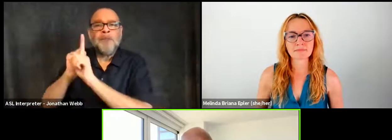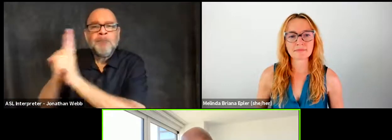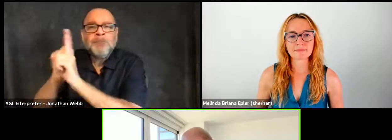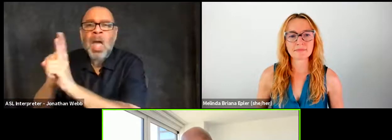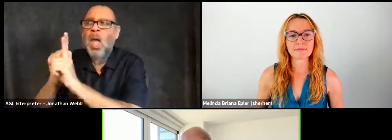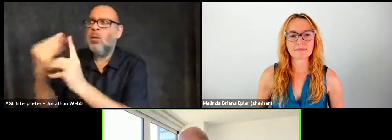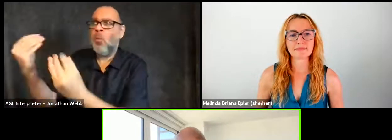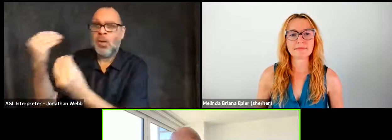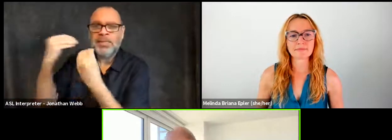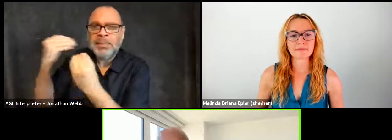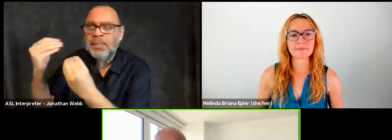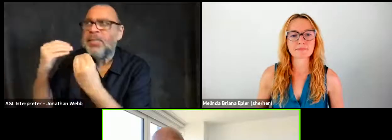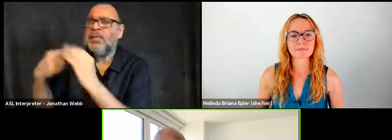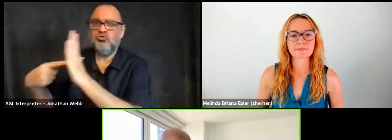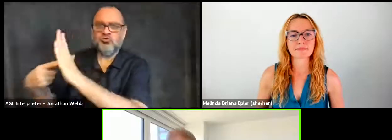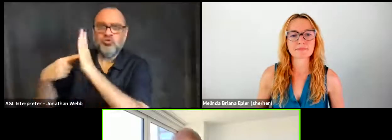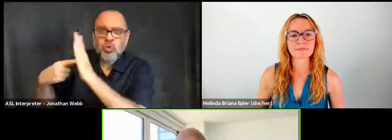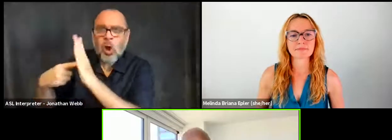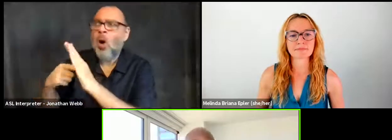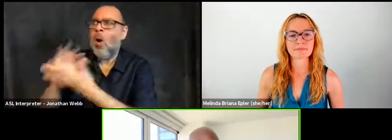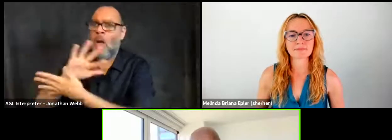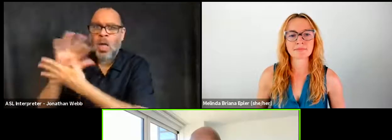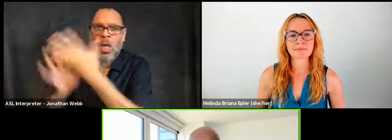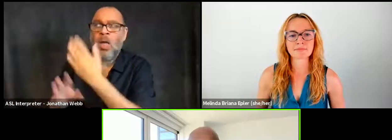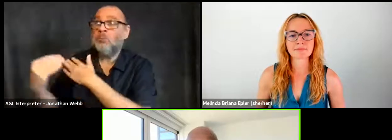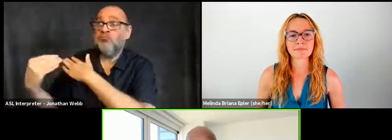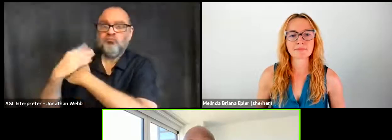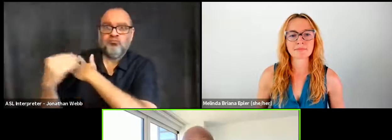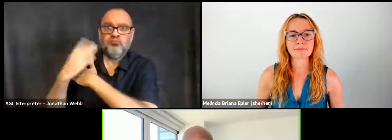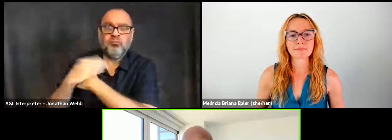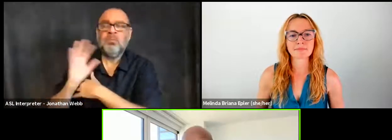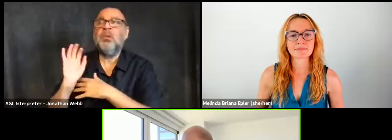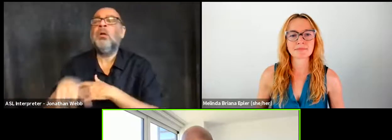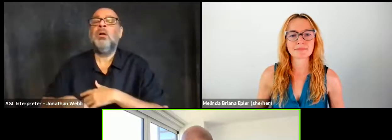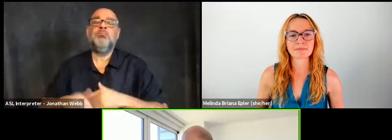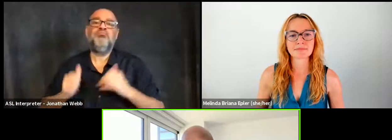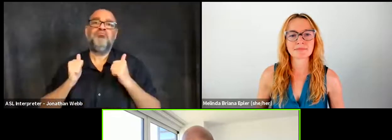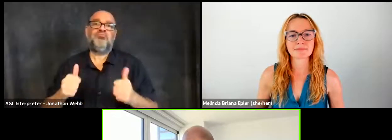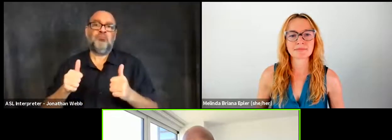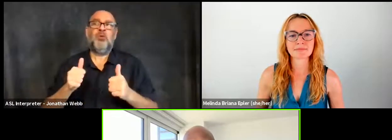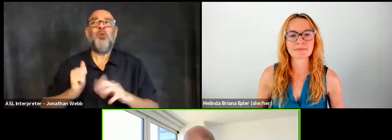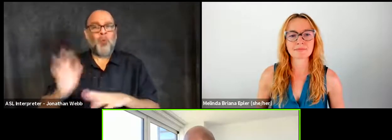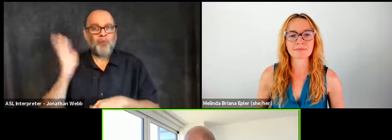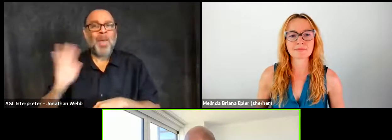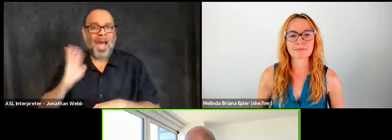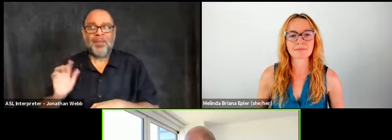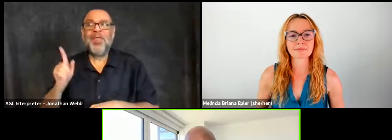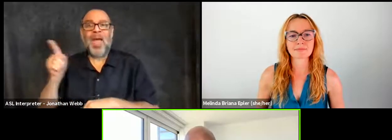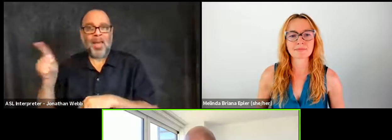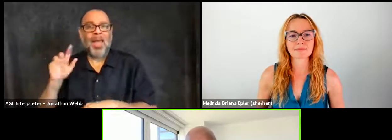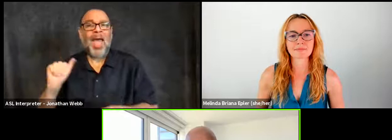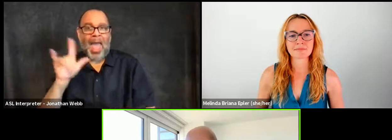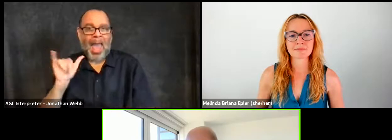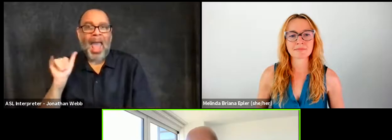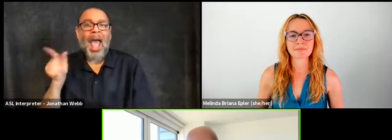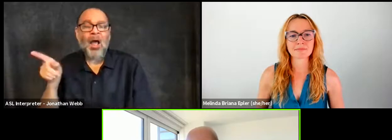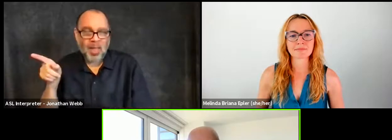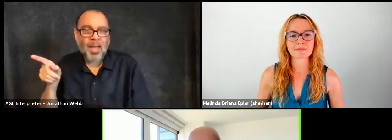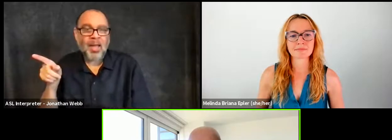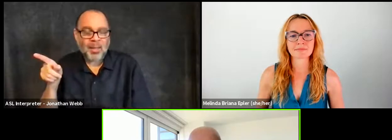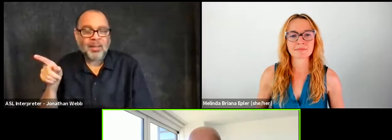I okay? Right. And so he was my ally back then. But allies can show up for people who